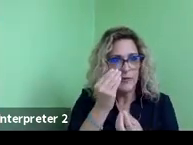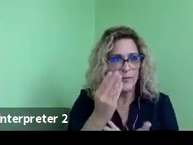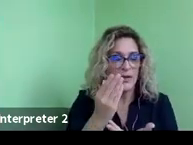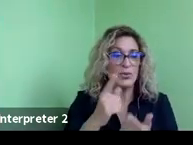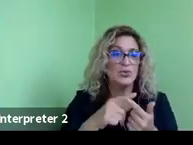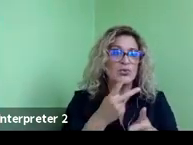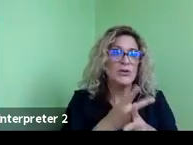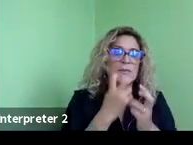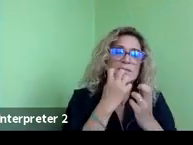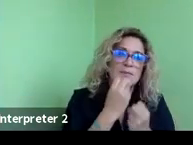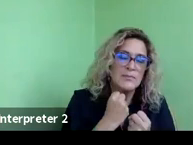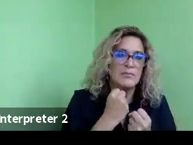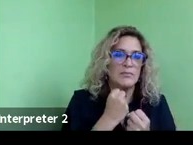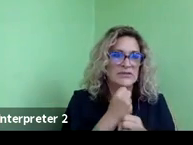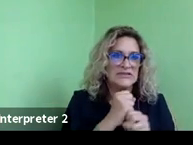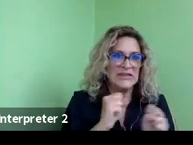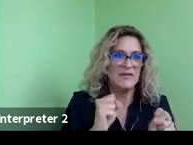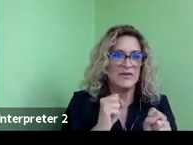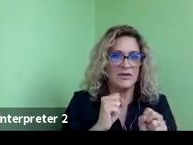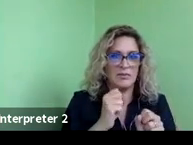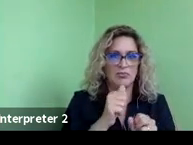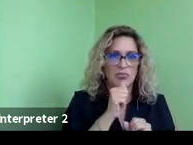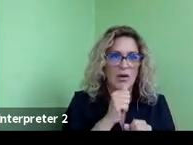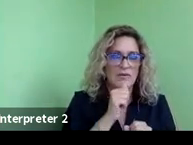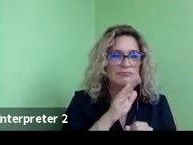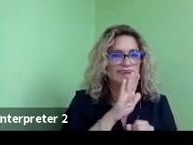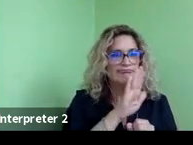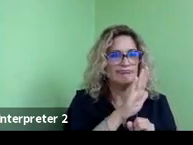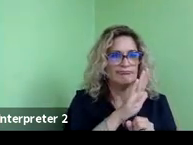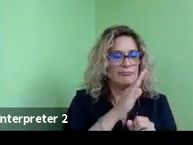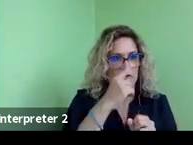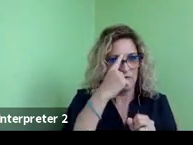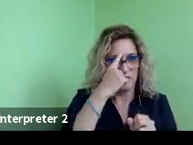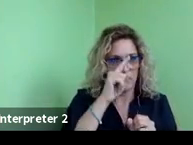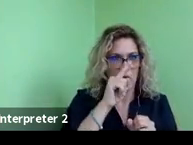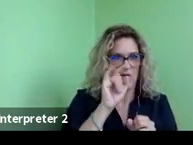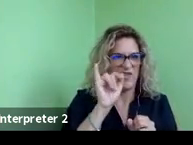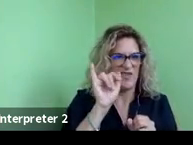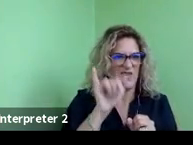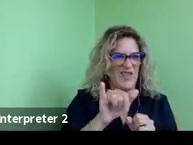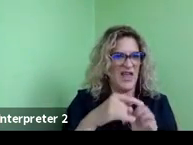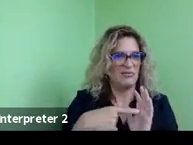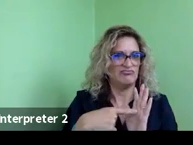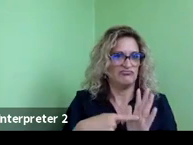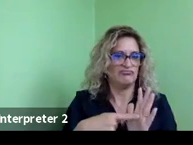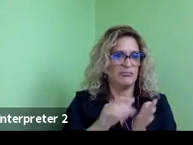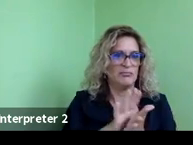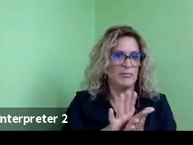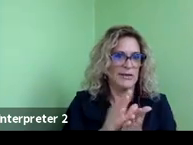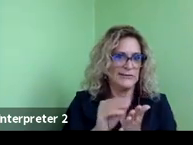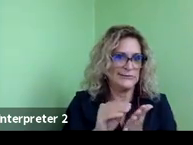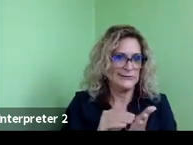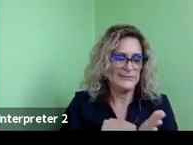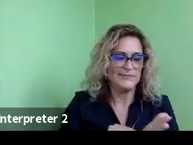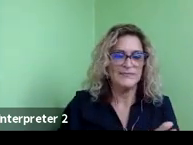safety of the people who will be affected by that release. If you go beyond the report, if